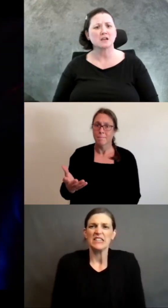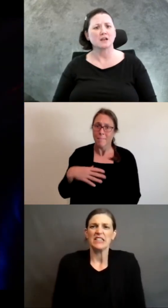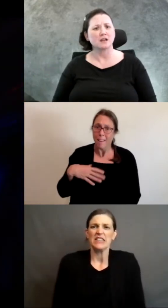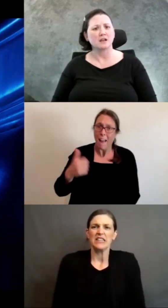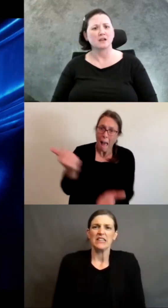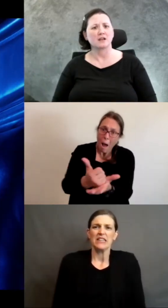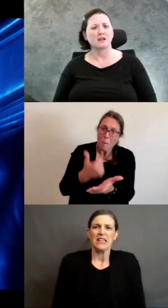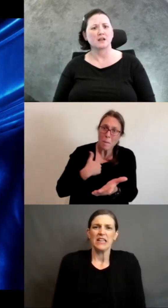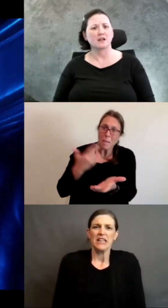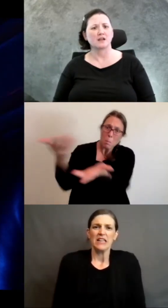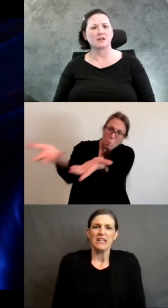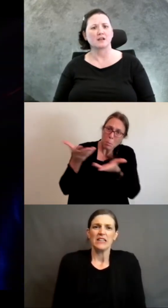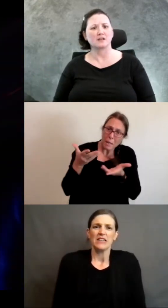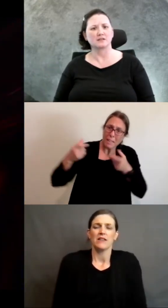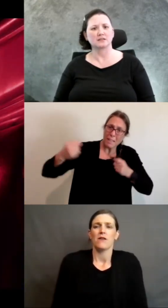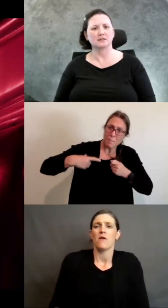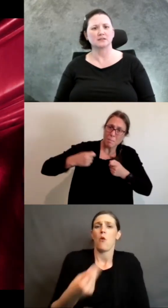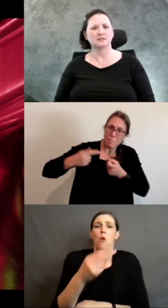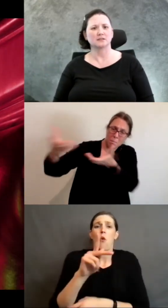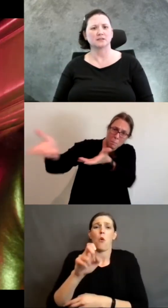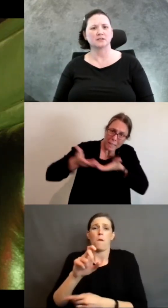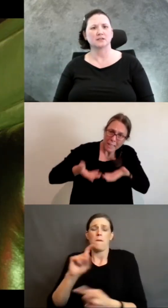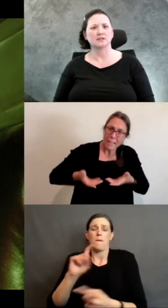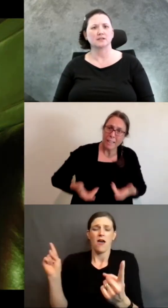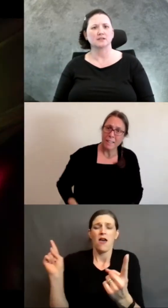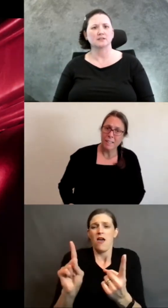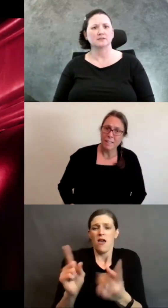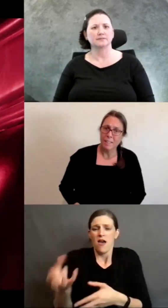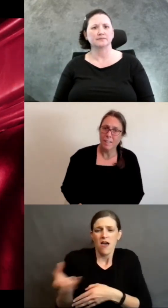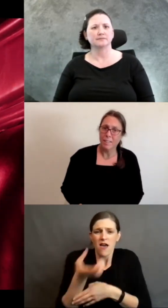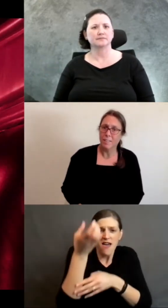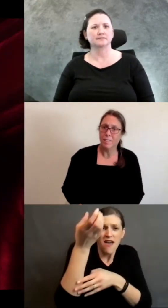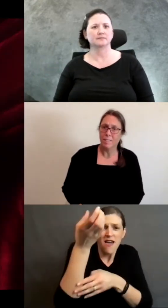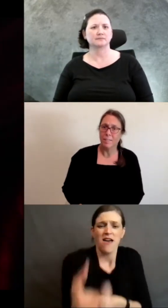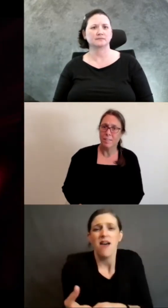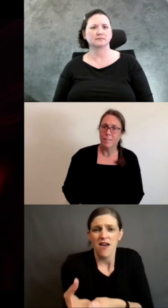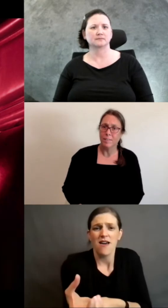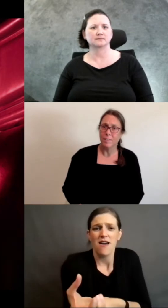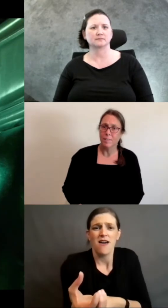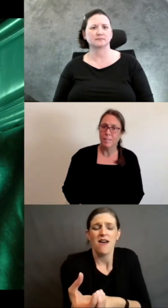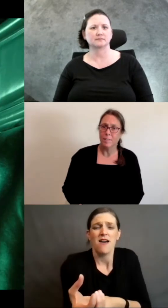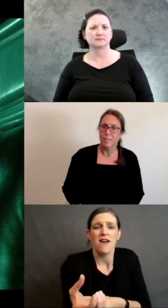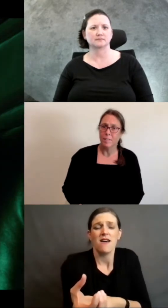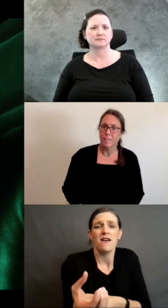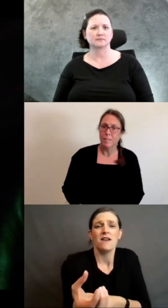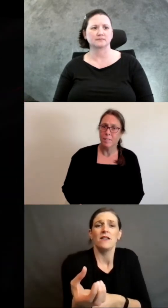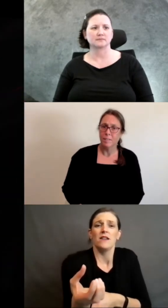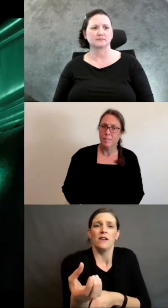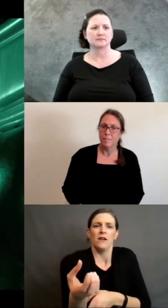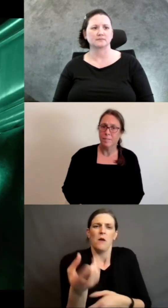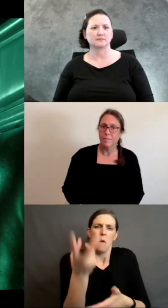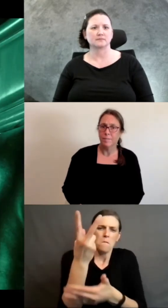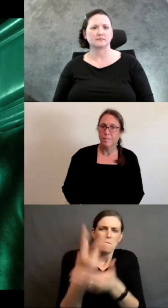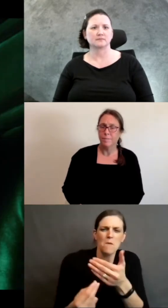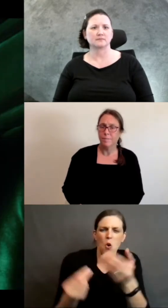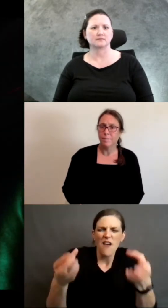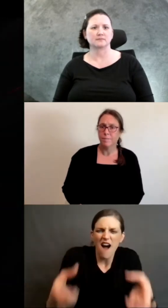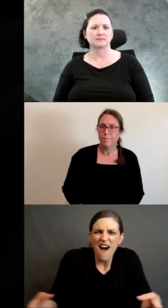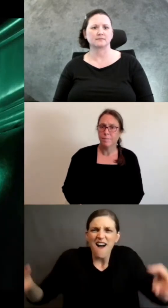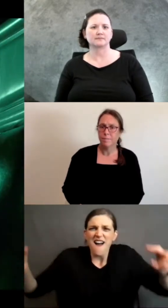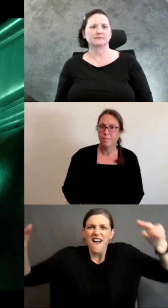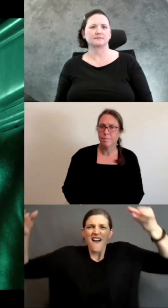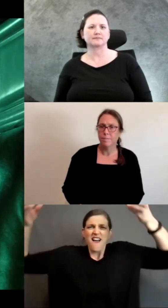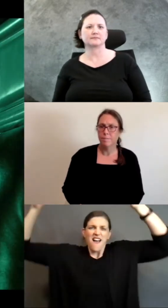here. Hope runs to Alita with the relay device. She sets it on the ground. They both lift the speaker high in the air